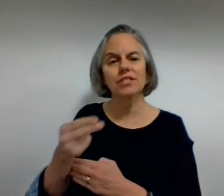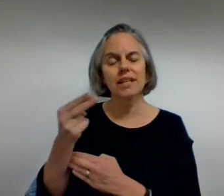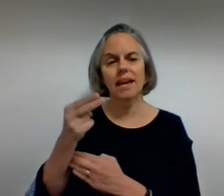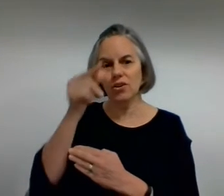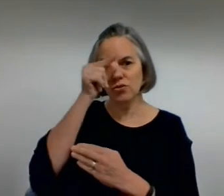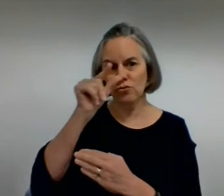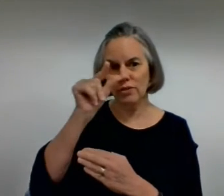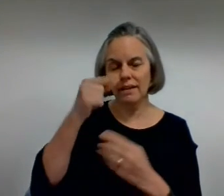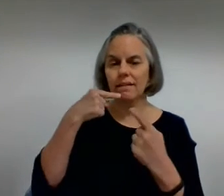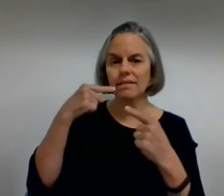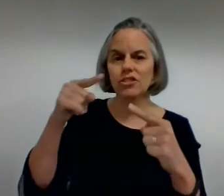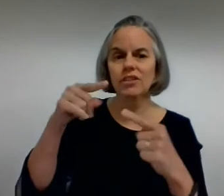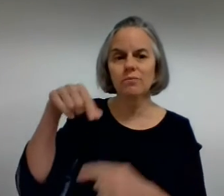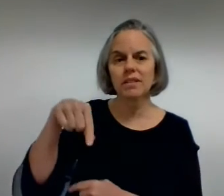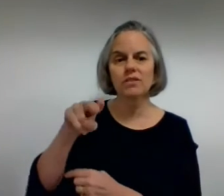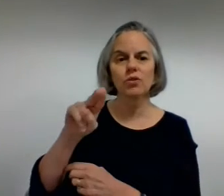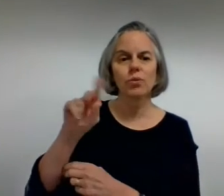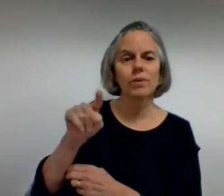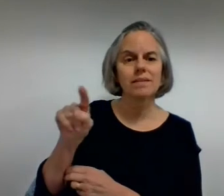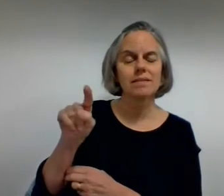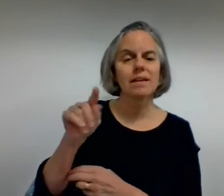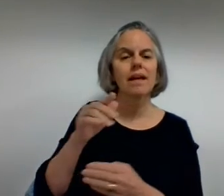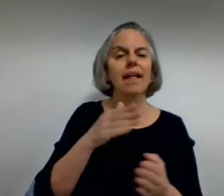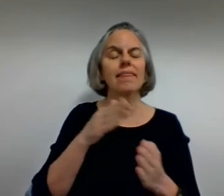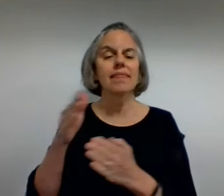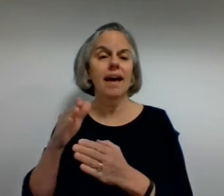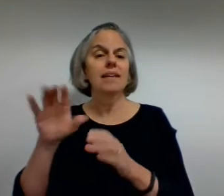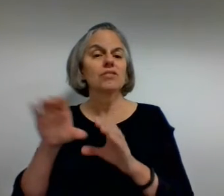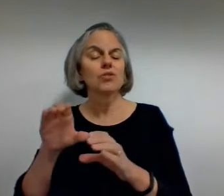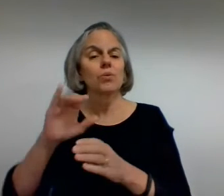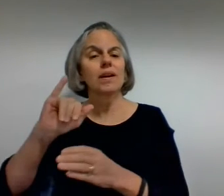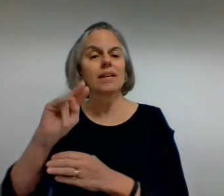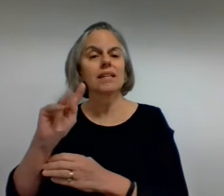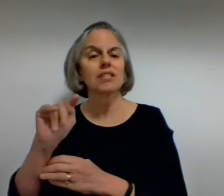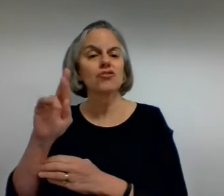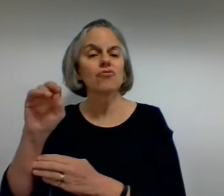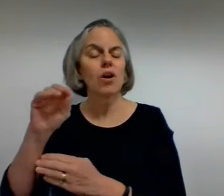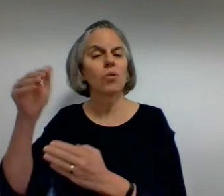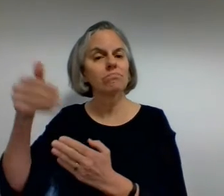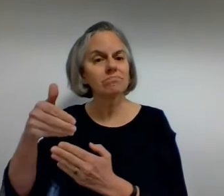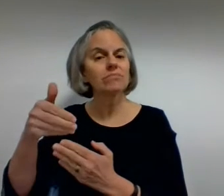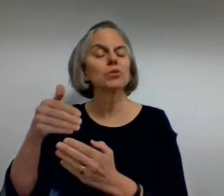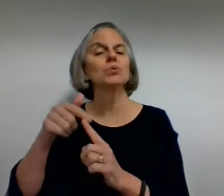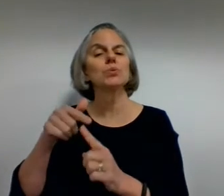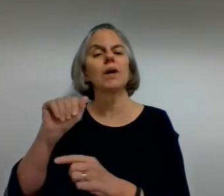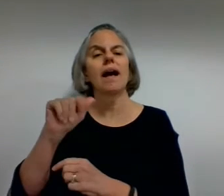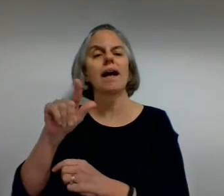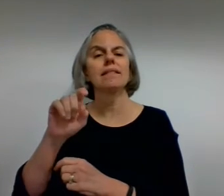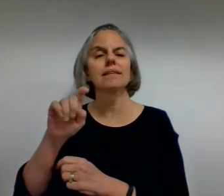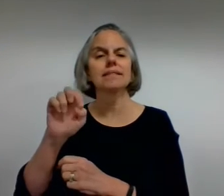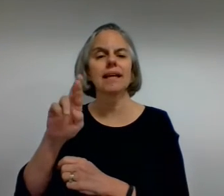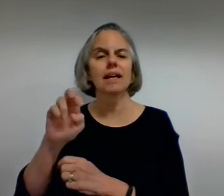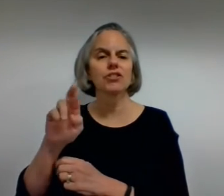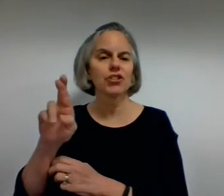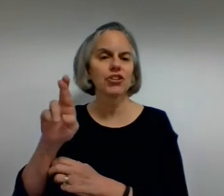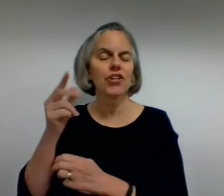Thursday, Greek achievements quiz. Then complete the introduction to Alexander the Great quiz. And this is important because